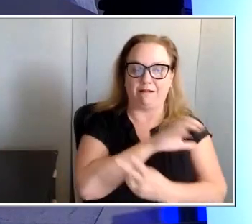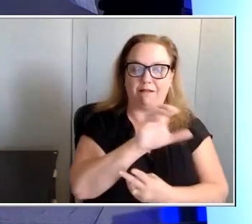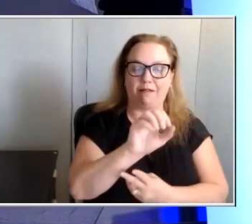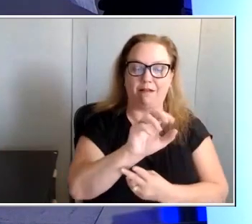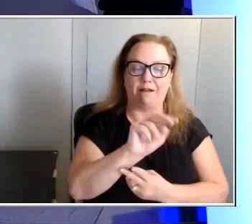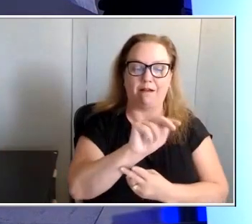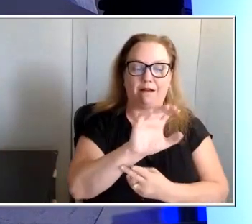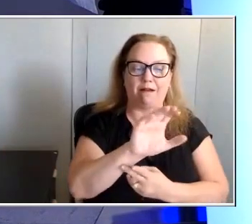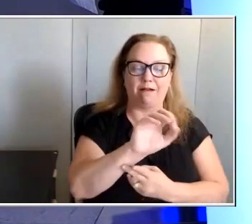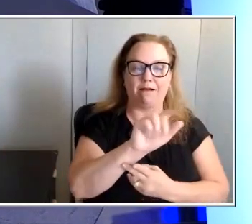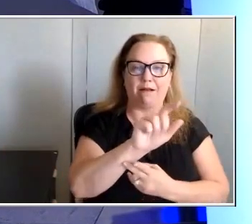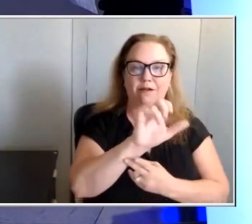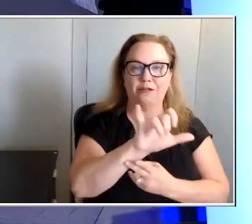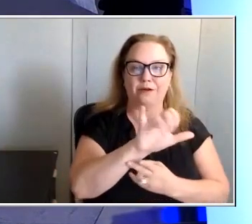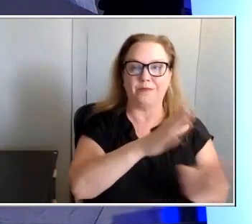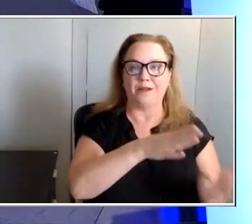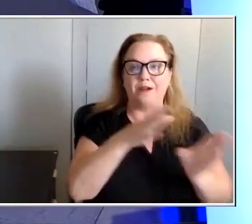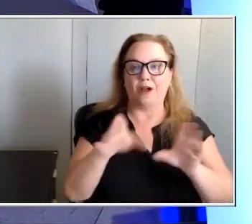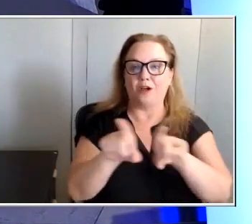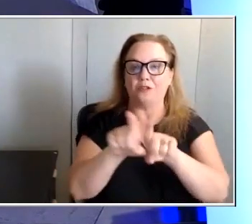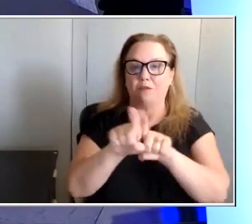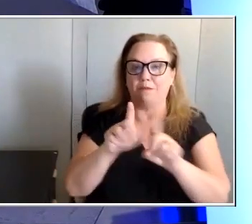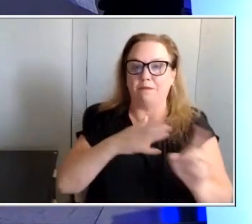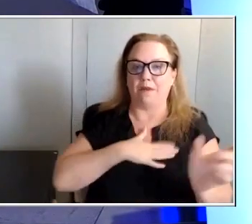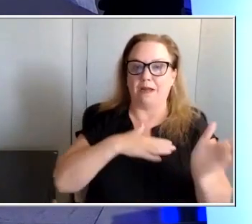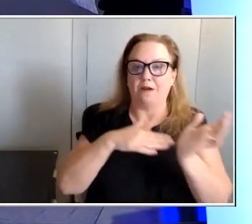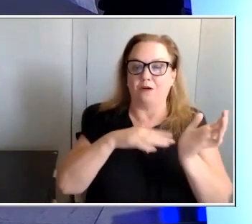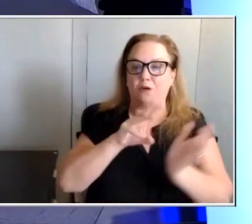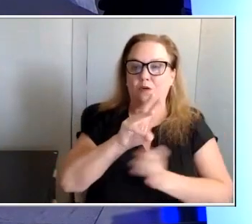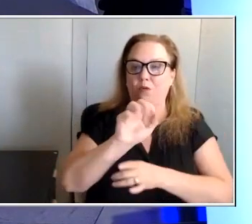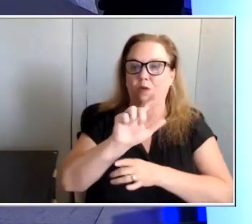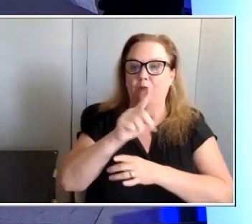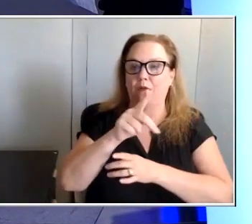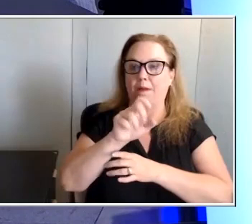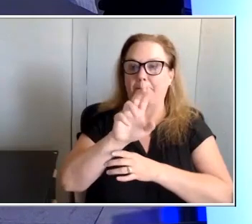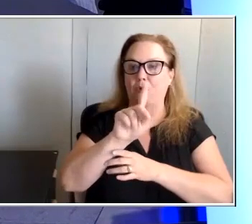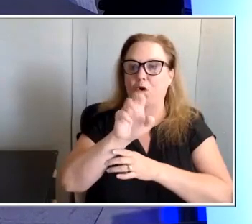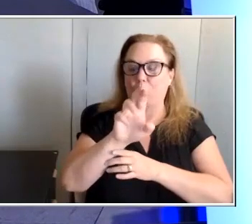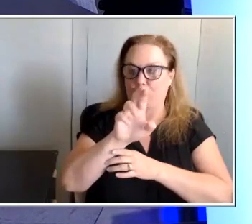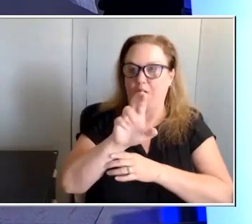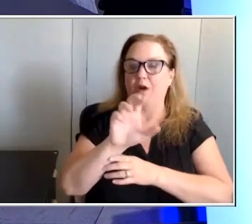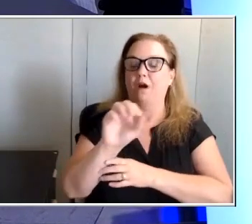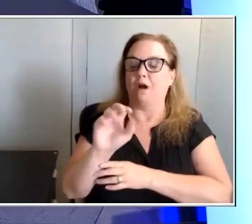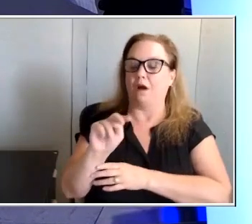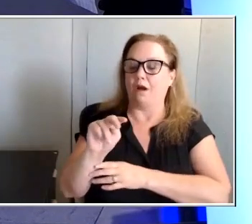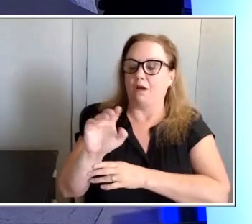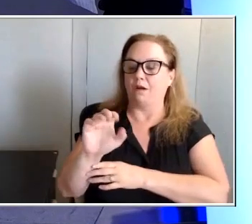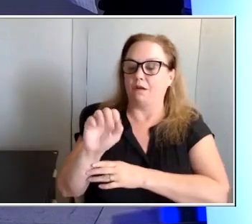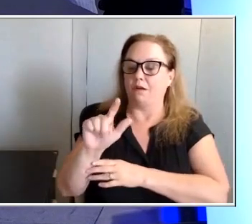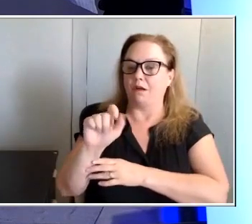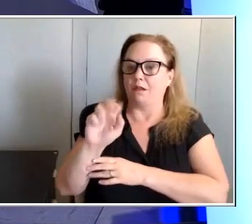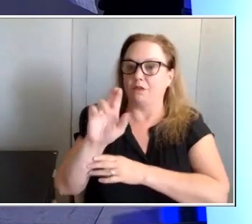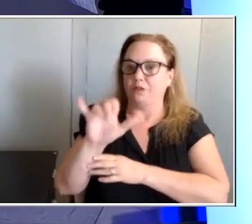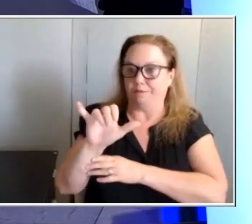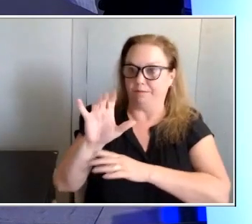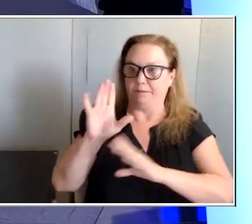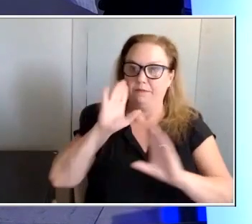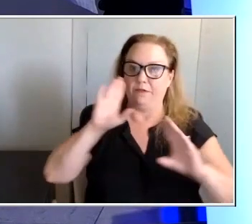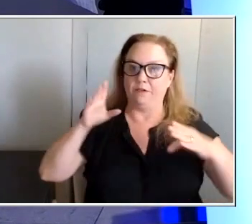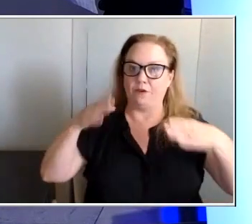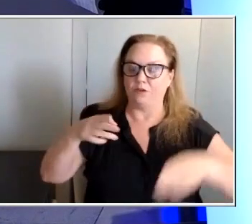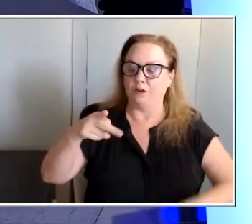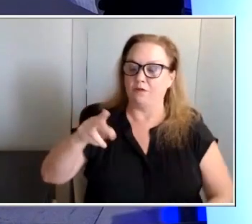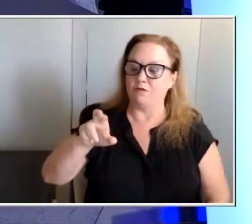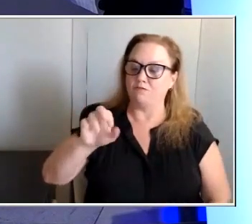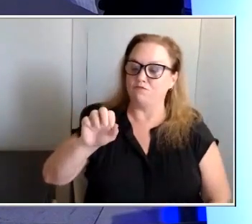is my doctor. Dr. Will Parker is a urologic oncologist focused on prostate cancer and the surgical approach